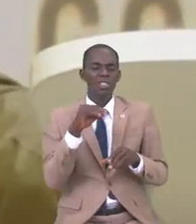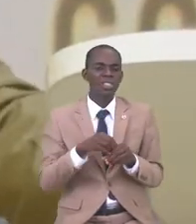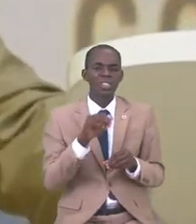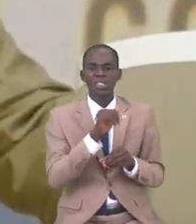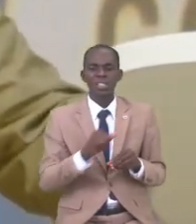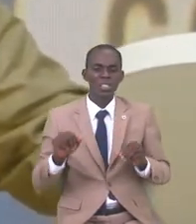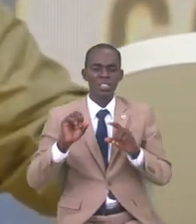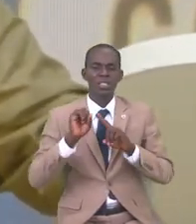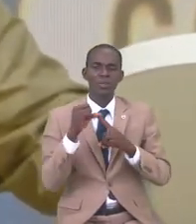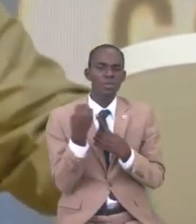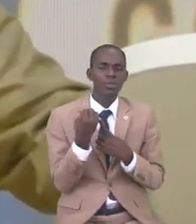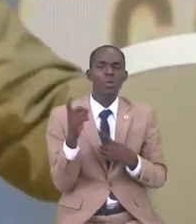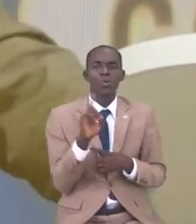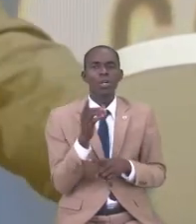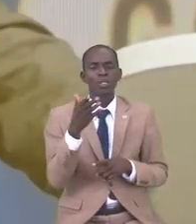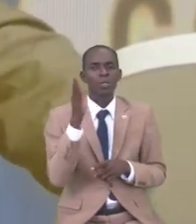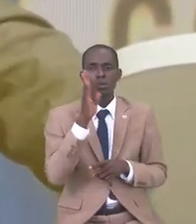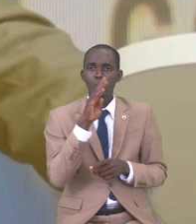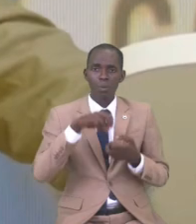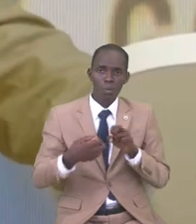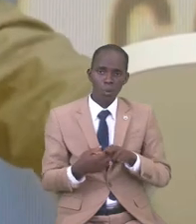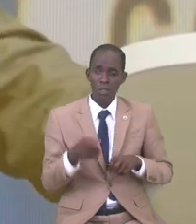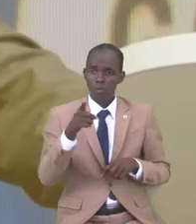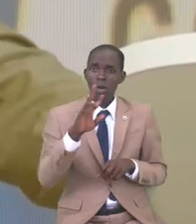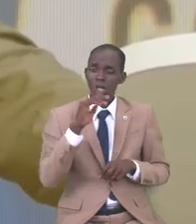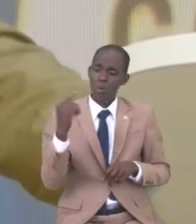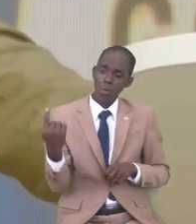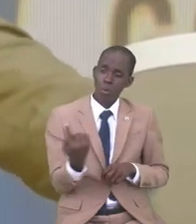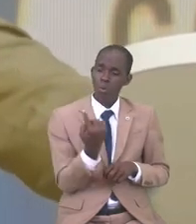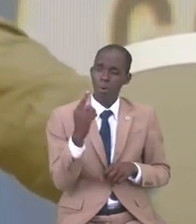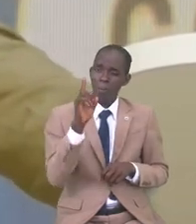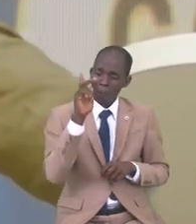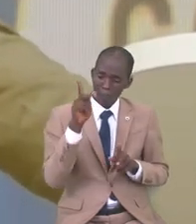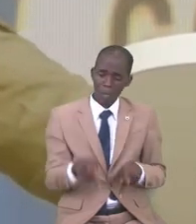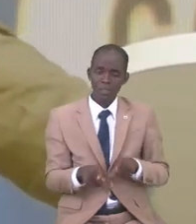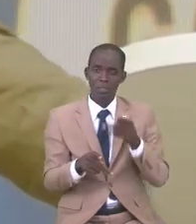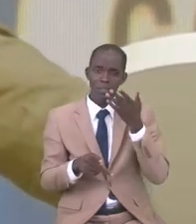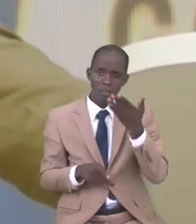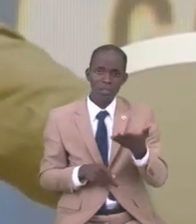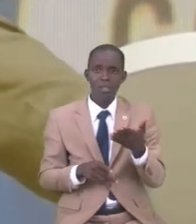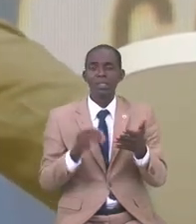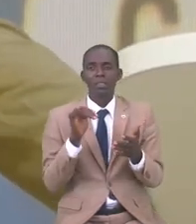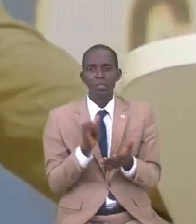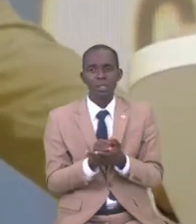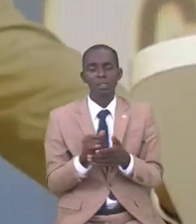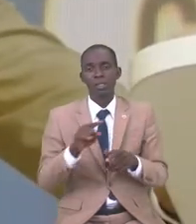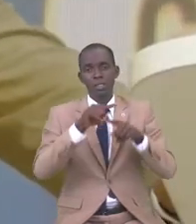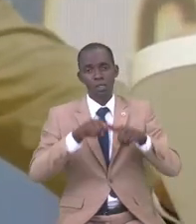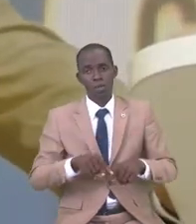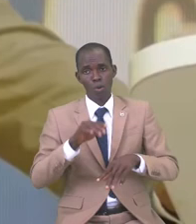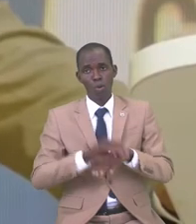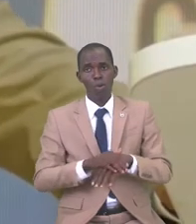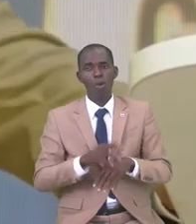where there'll be a problem and you are the only man, you're the only woman there that will rely on. It will not